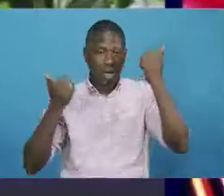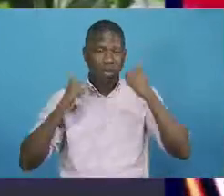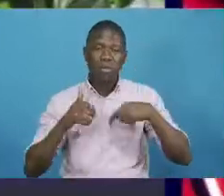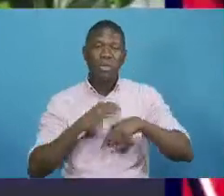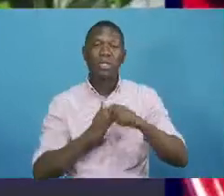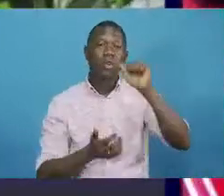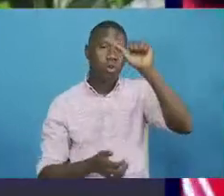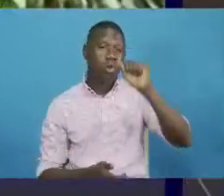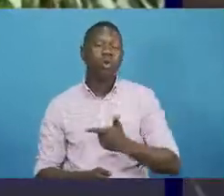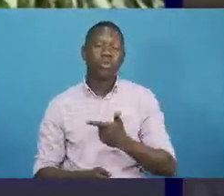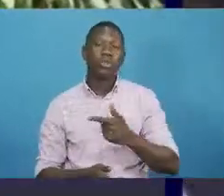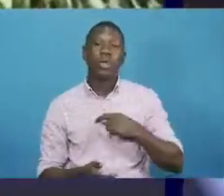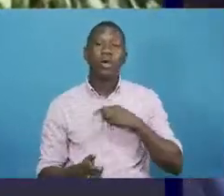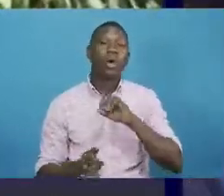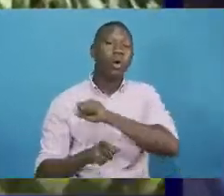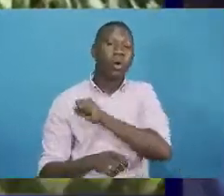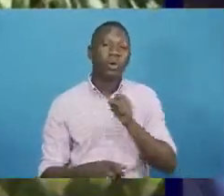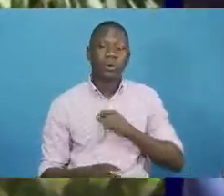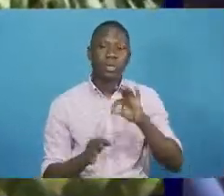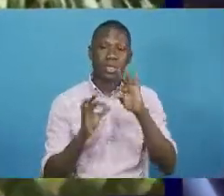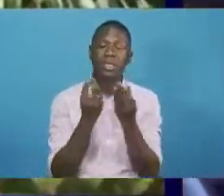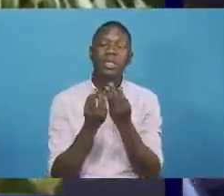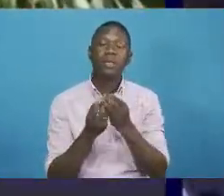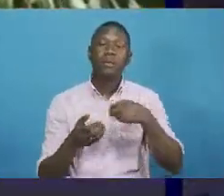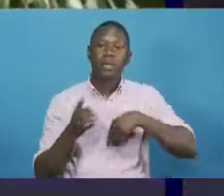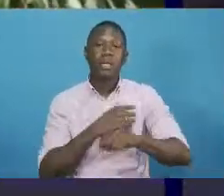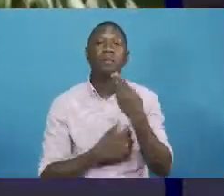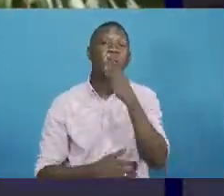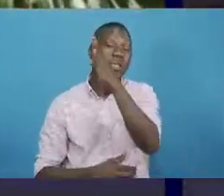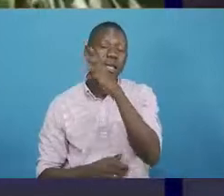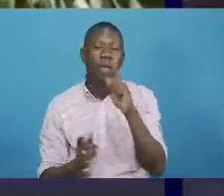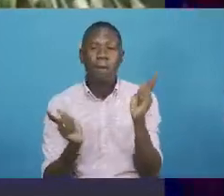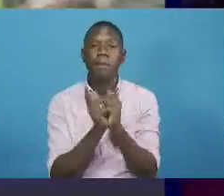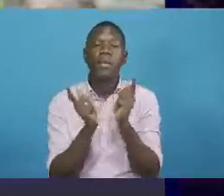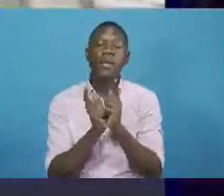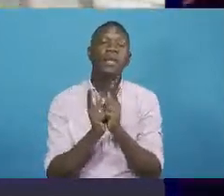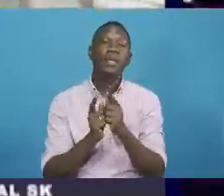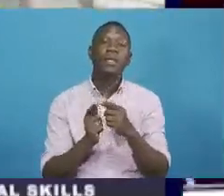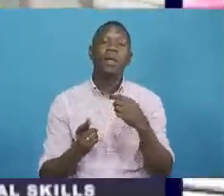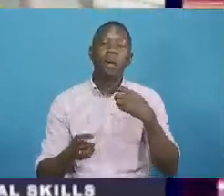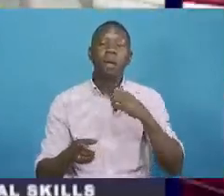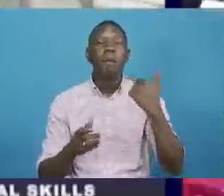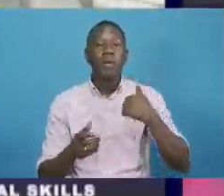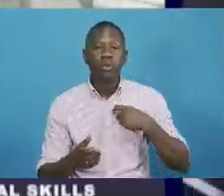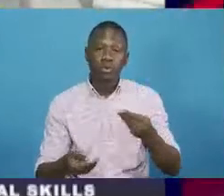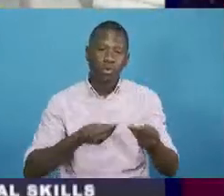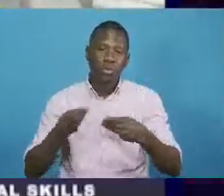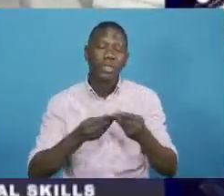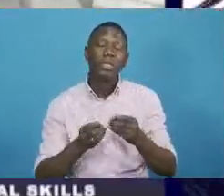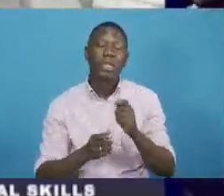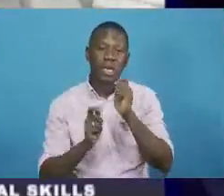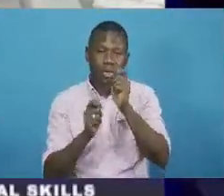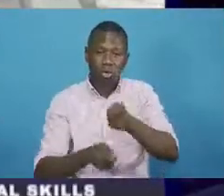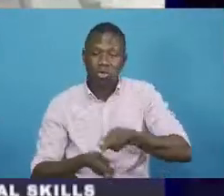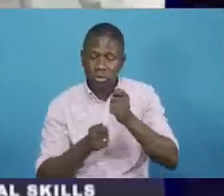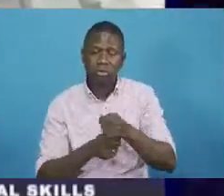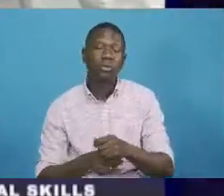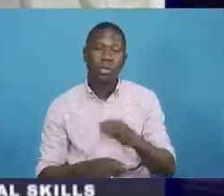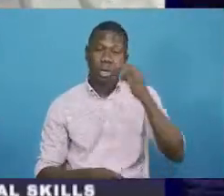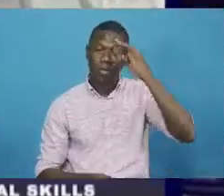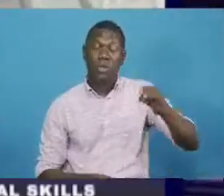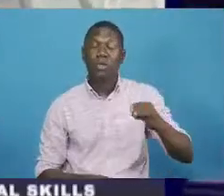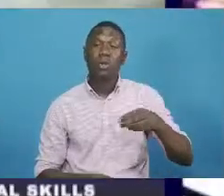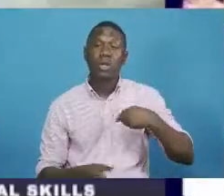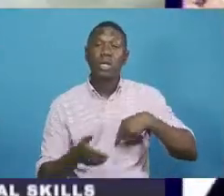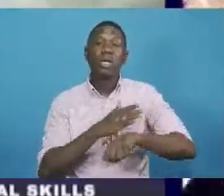met some of the youth engaged in entrepreneurship, skills and horticulture. The Ministry of Higher Education, in collaboration with the UNESCO